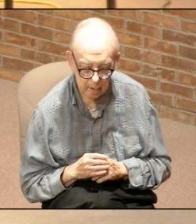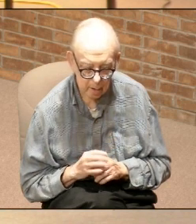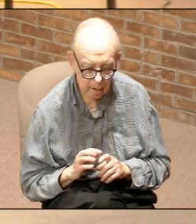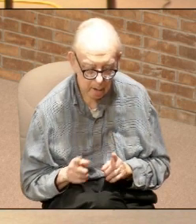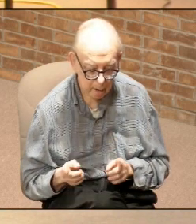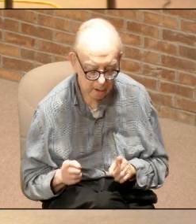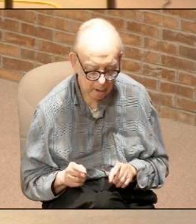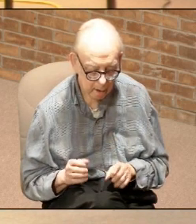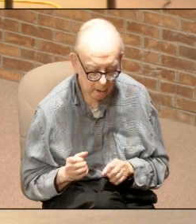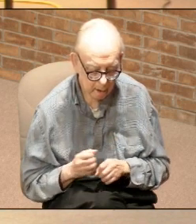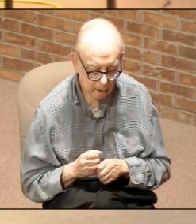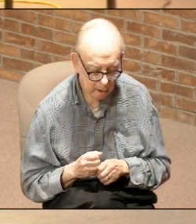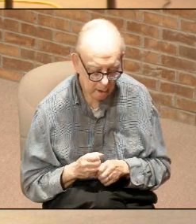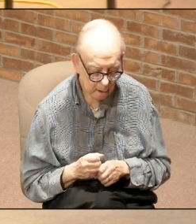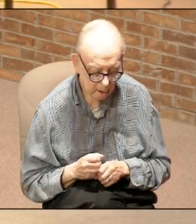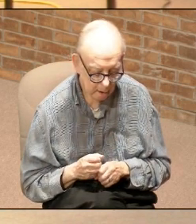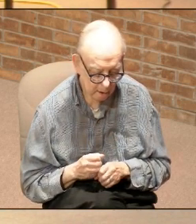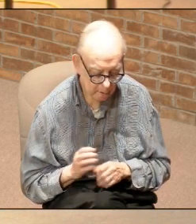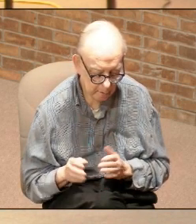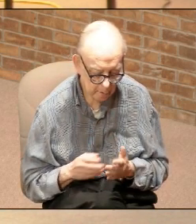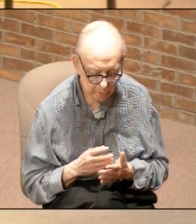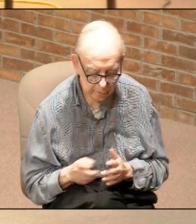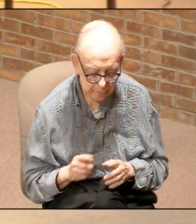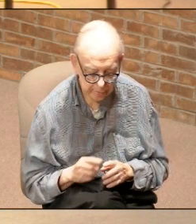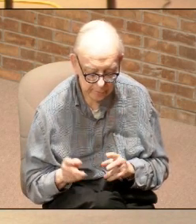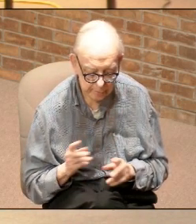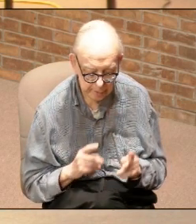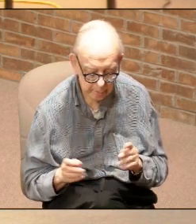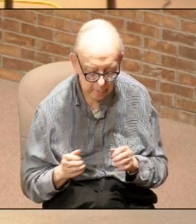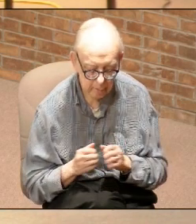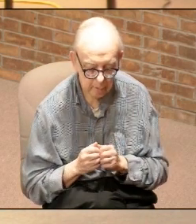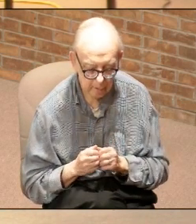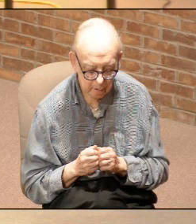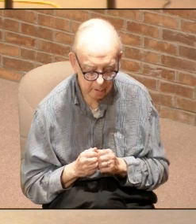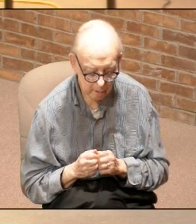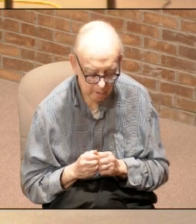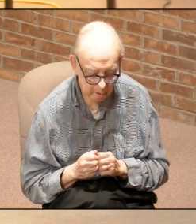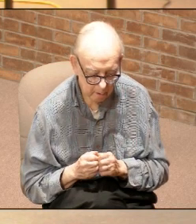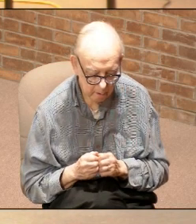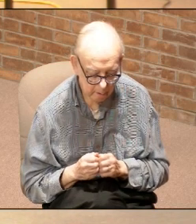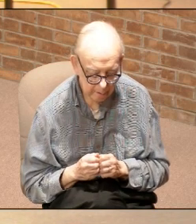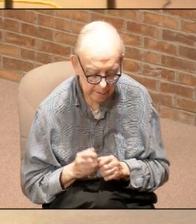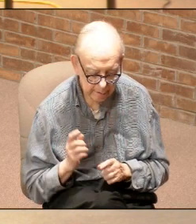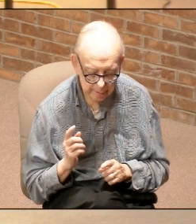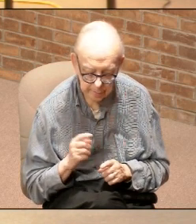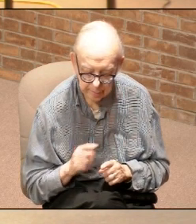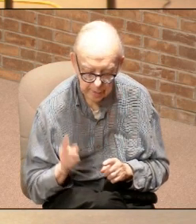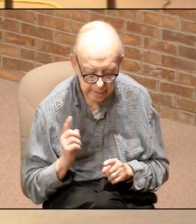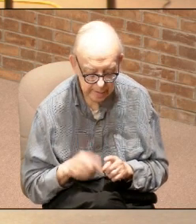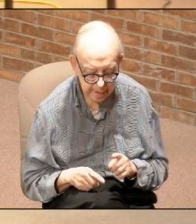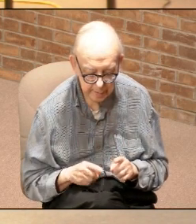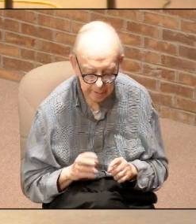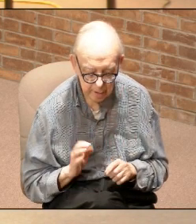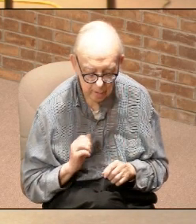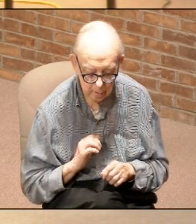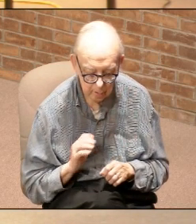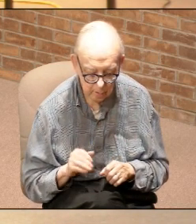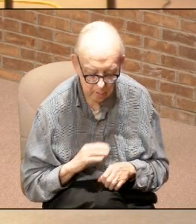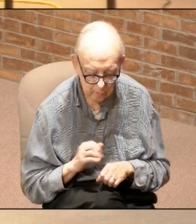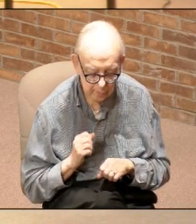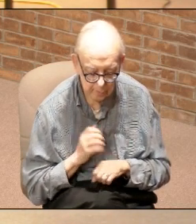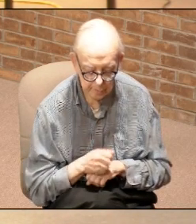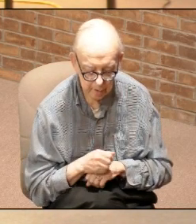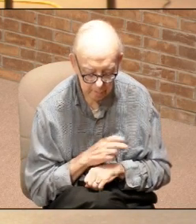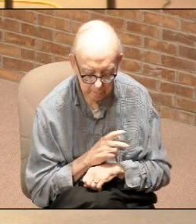but when we take and put all those someones together in this bundle they can't be overpowered because god